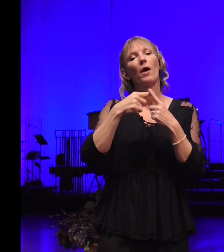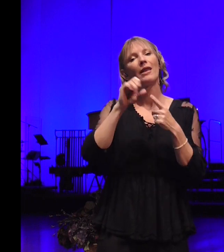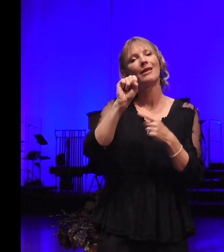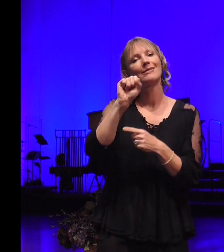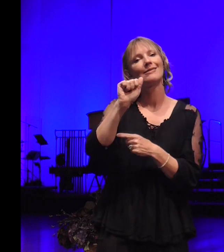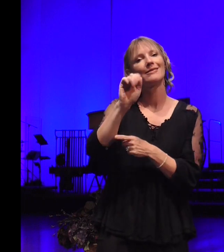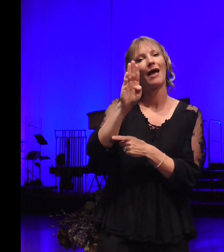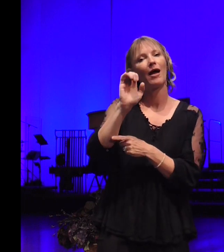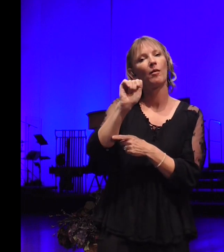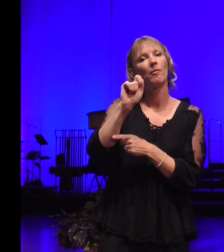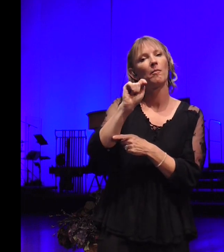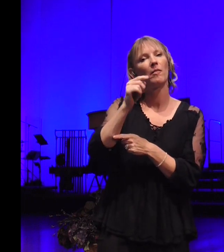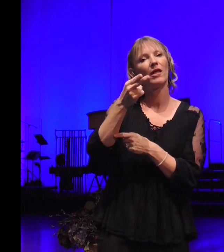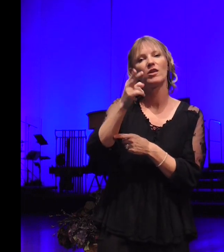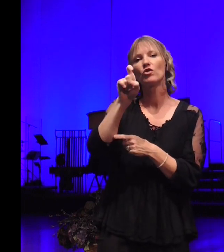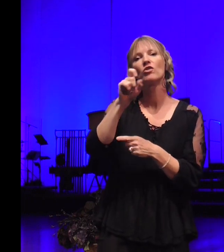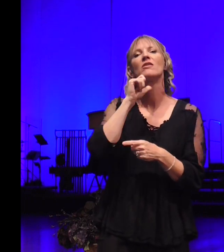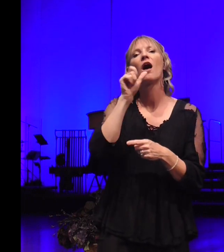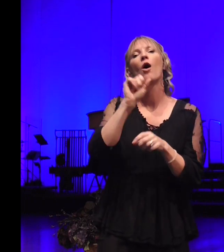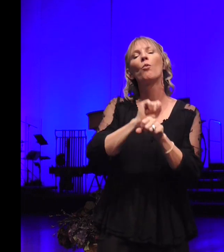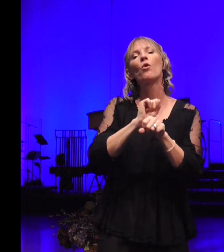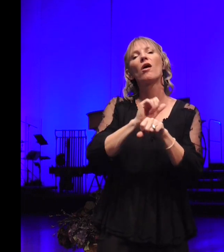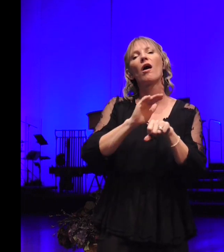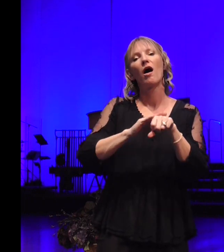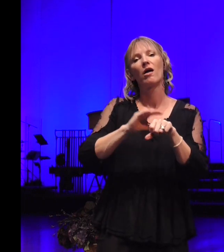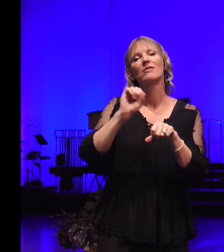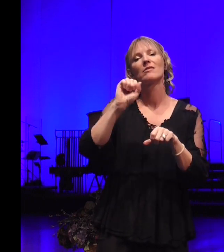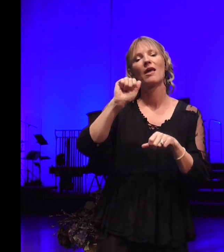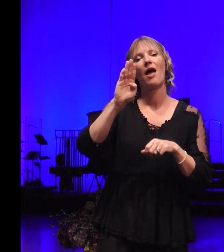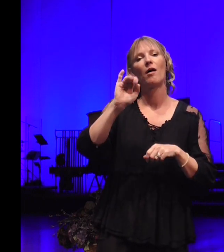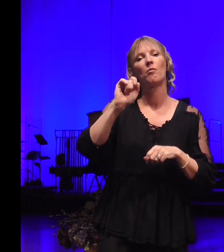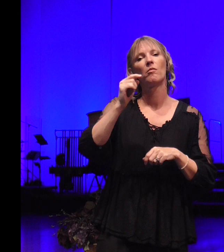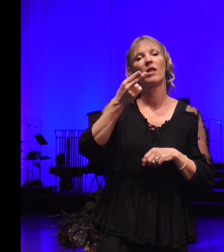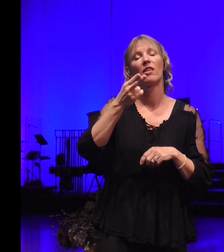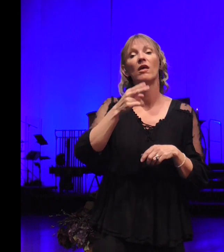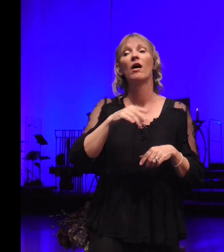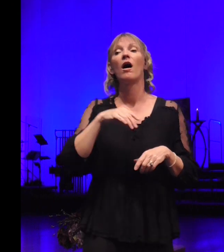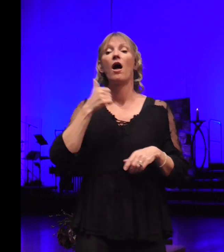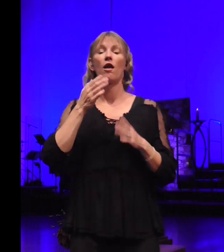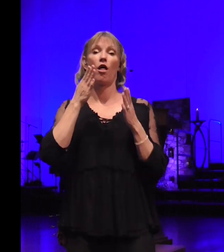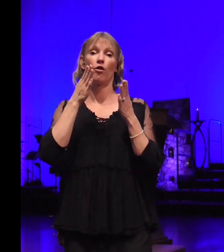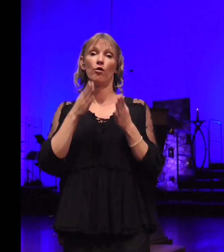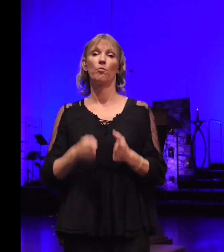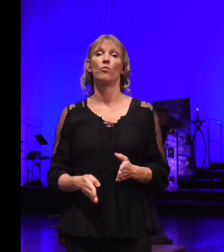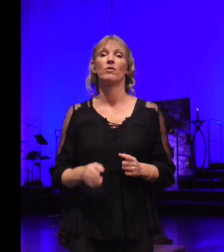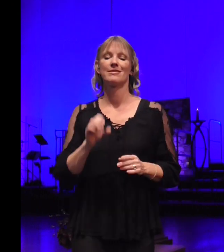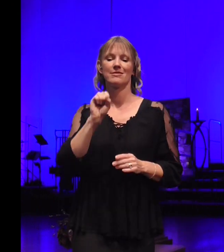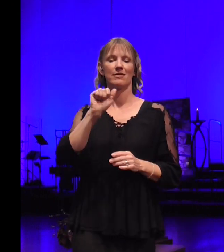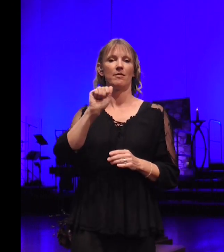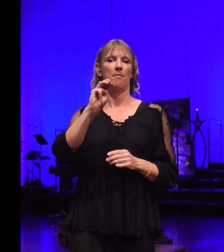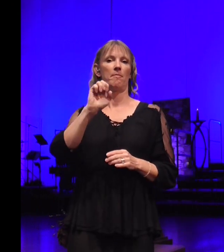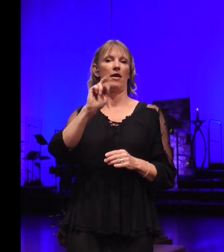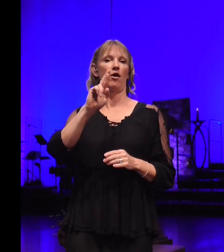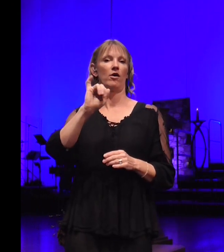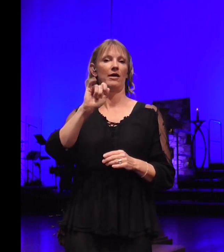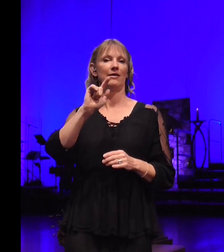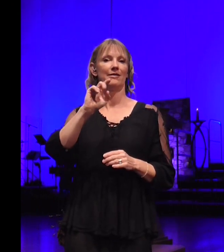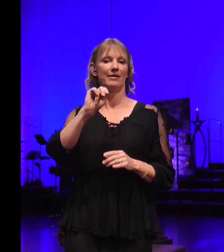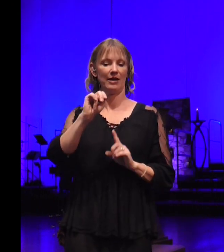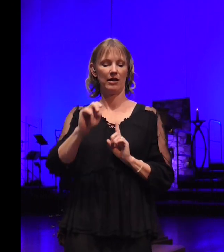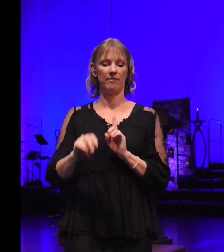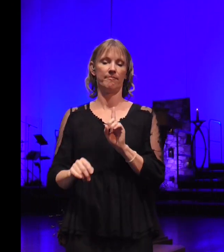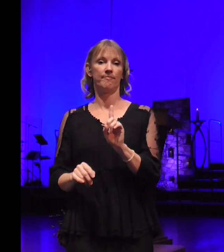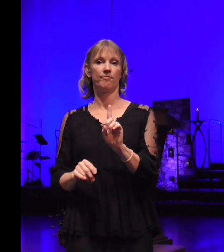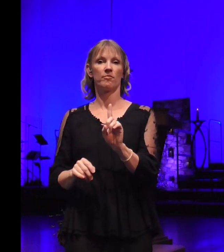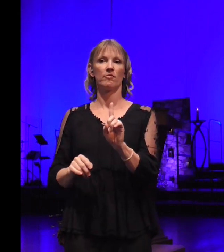work. And then there's a Samaritan. And the Samaritan was seen by the majority of Jewish